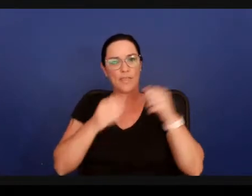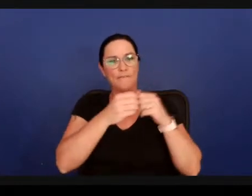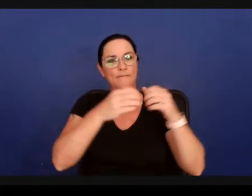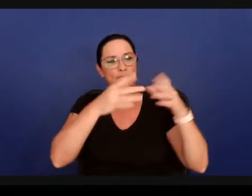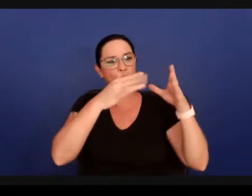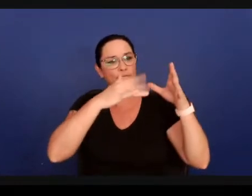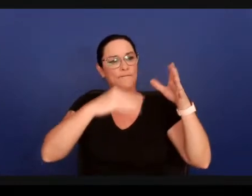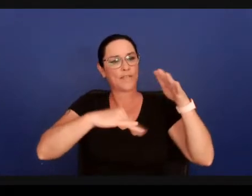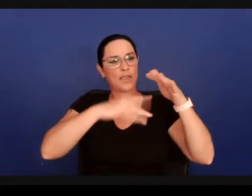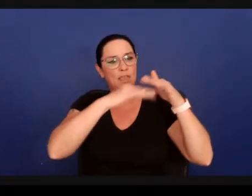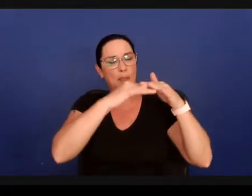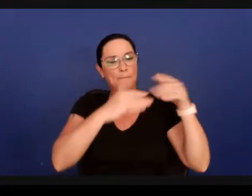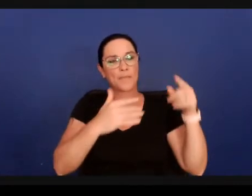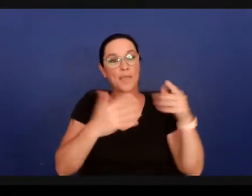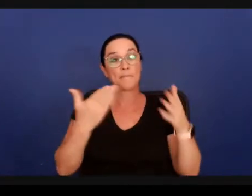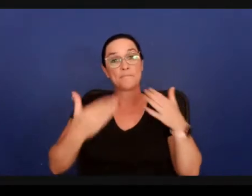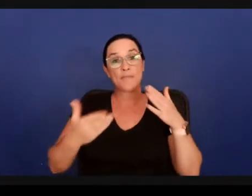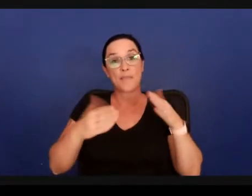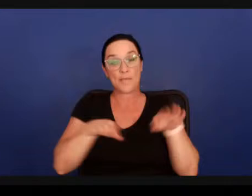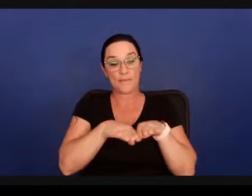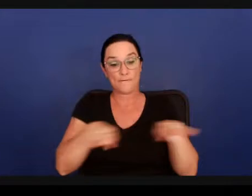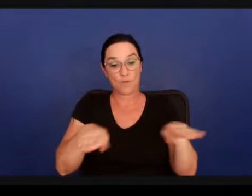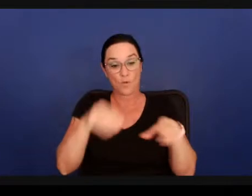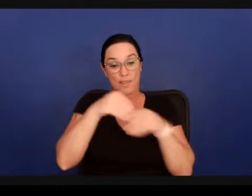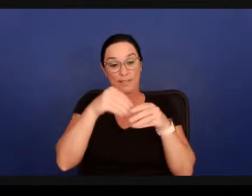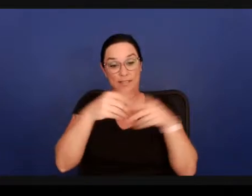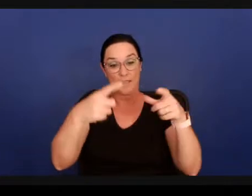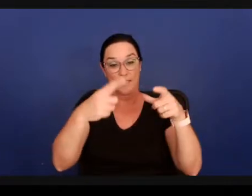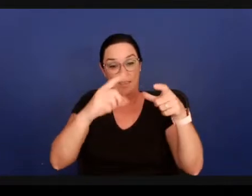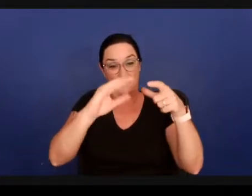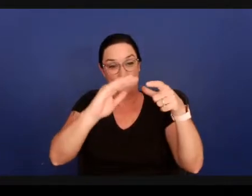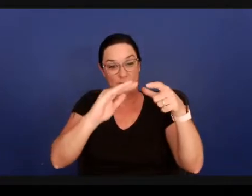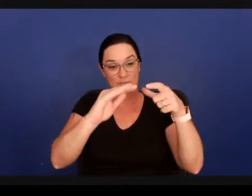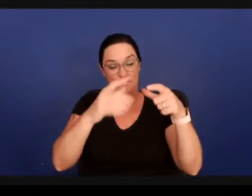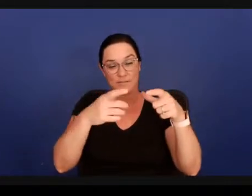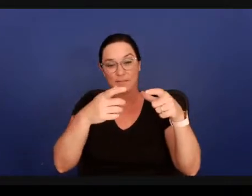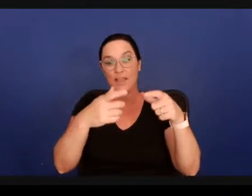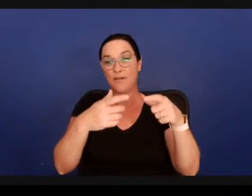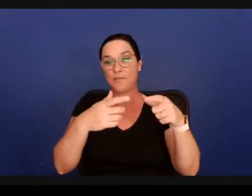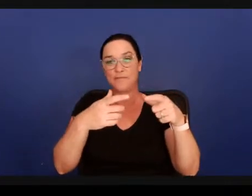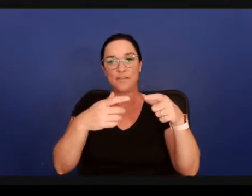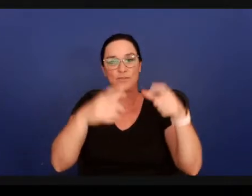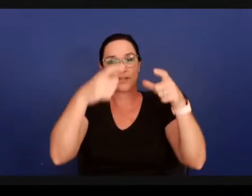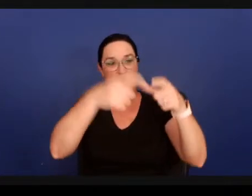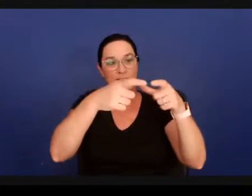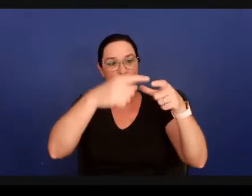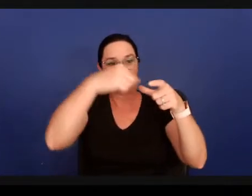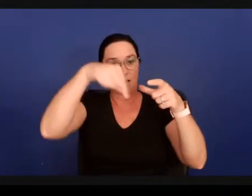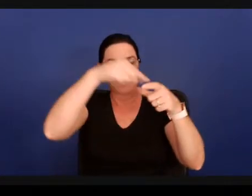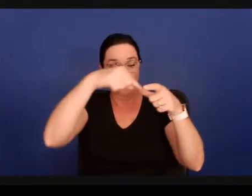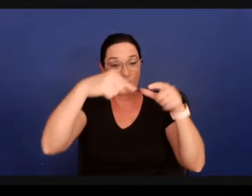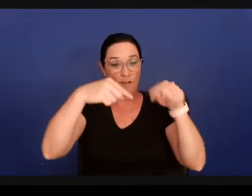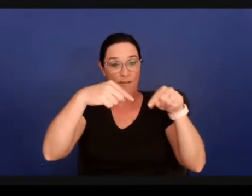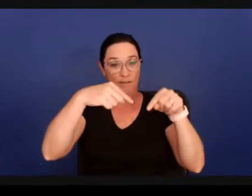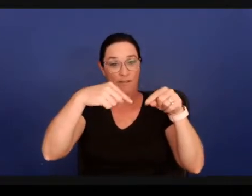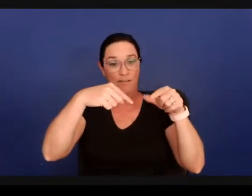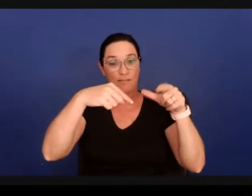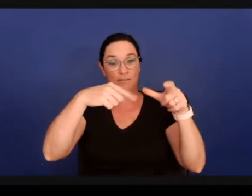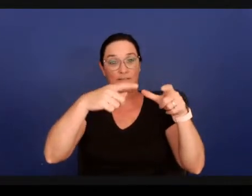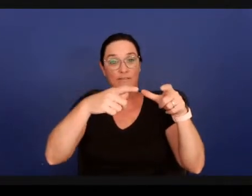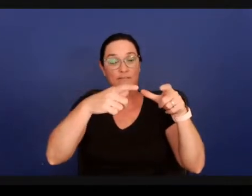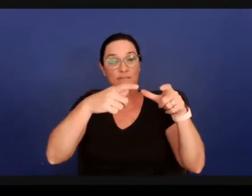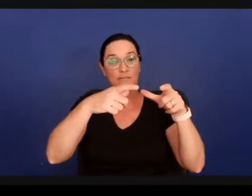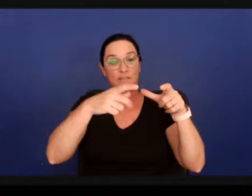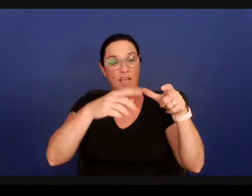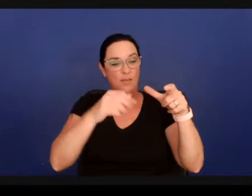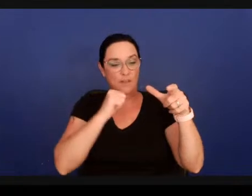Unless you want to call like the floor of the caldera getting covered in the early stages of an eruption a lava lake, right? It's kind of very too